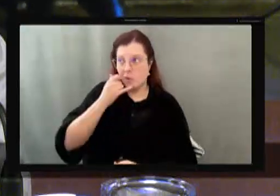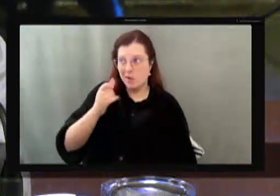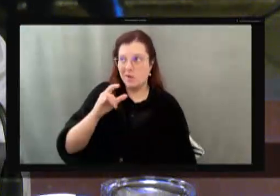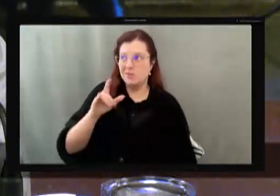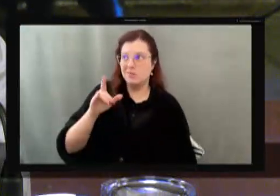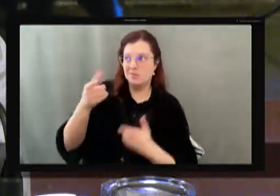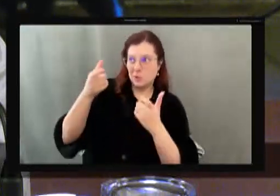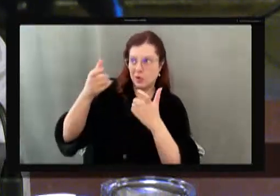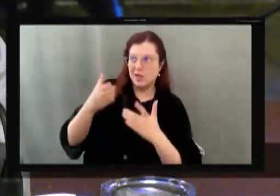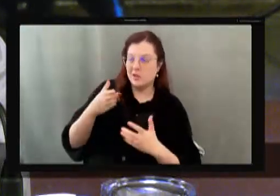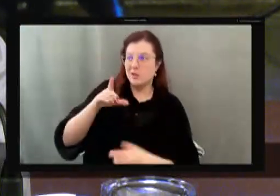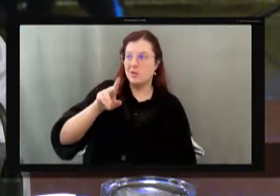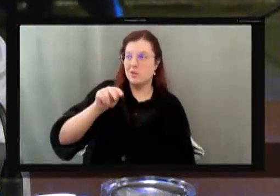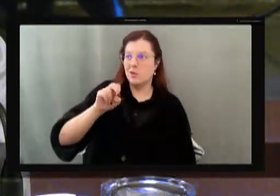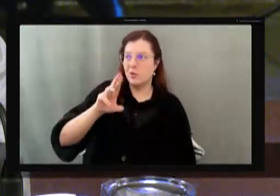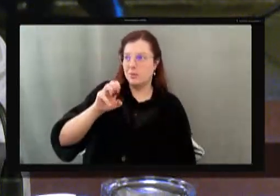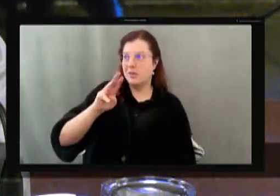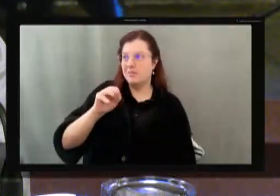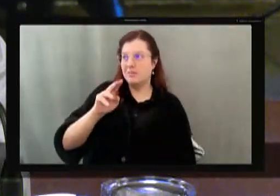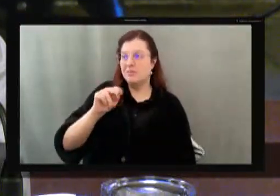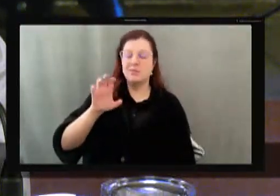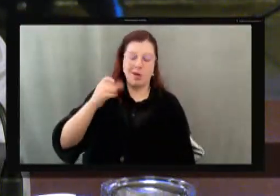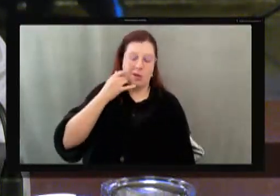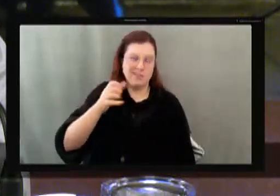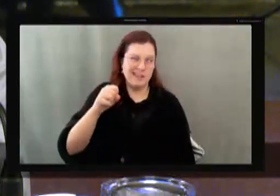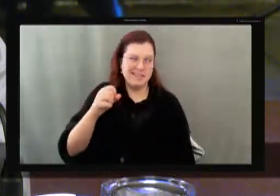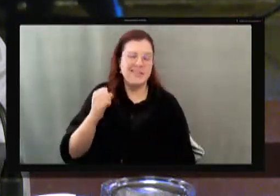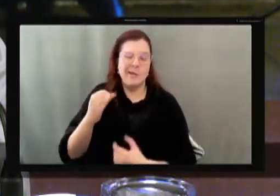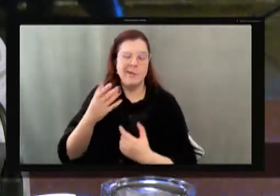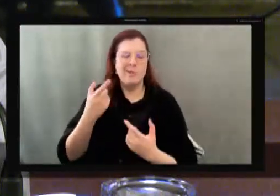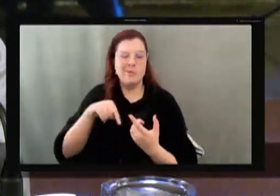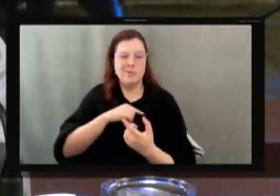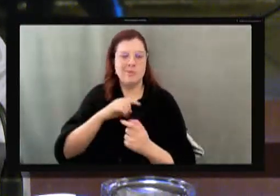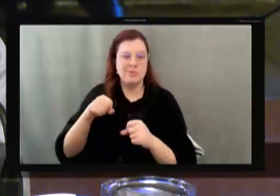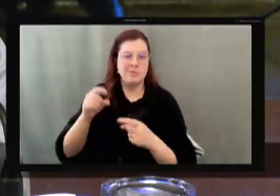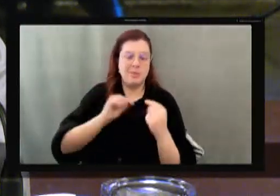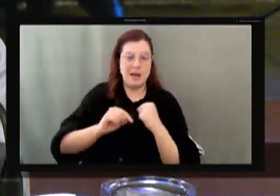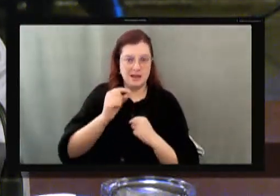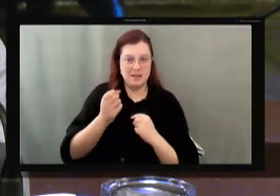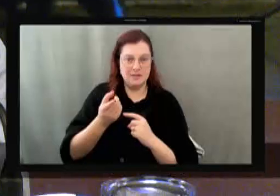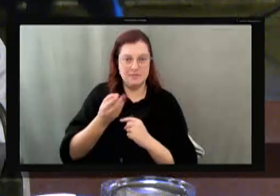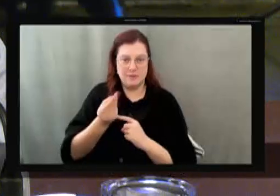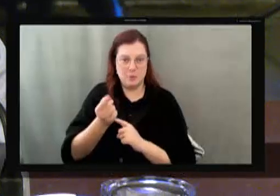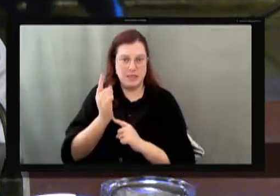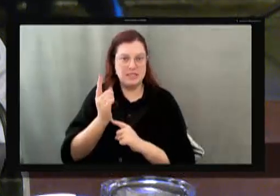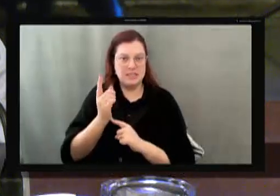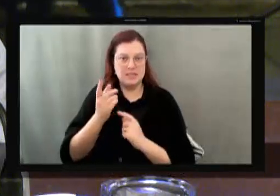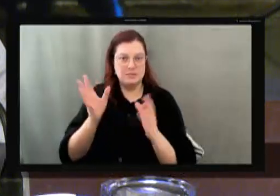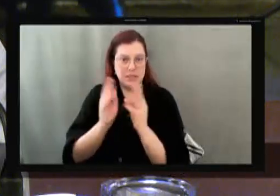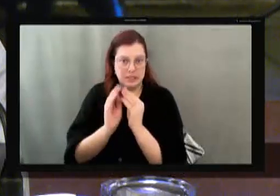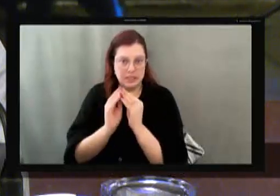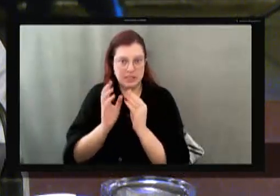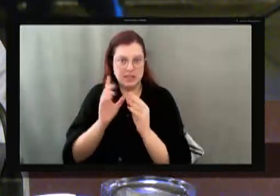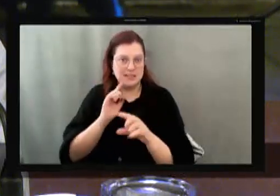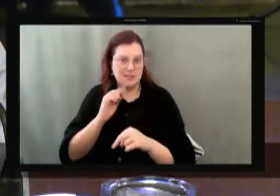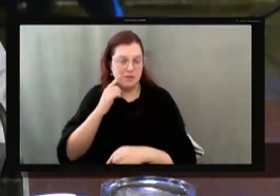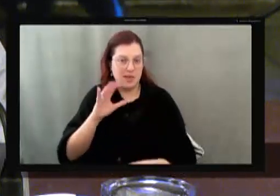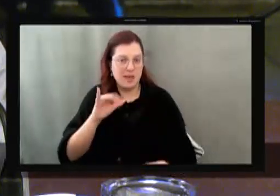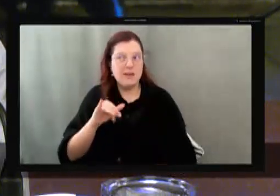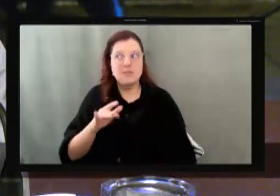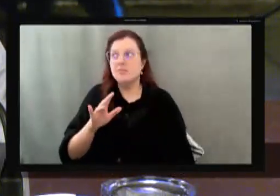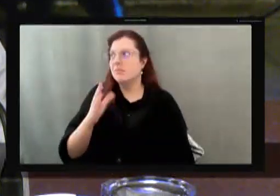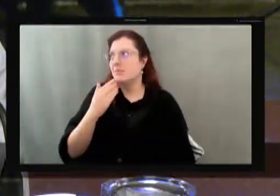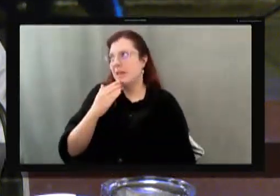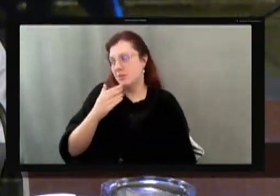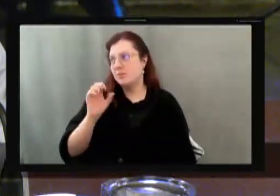thank you. Yes, the clerk is calling. So if we can come back to this later in today's briefing, yeah, or meeting, we can get that answered. Thank you.